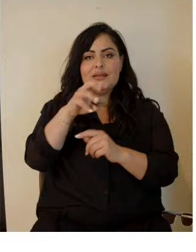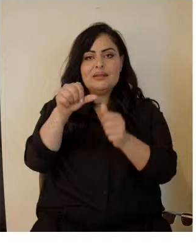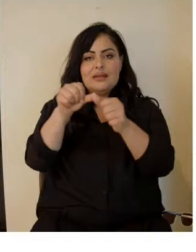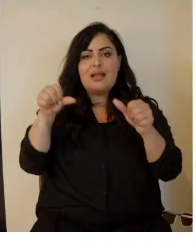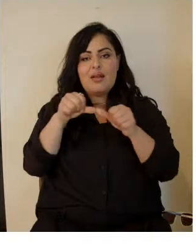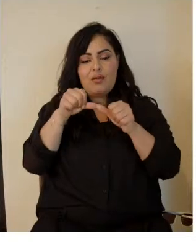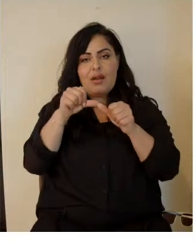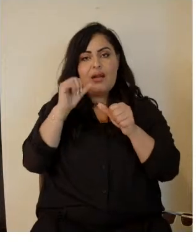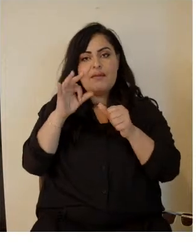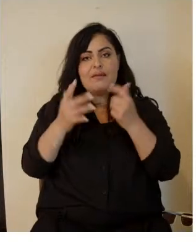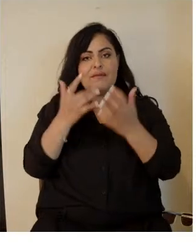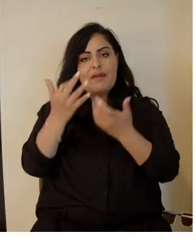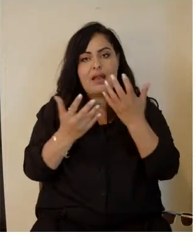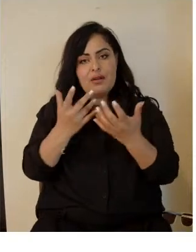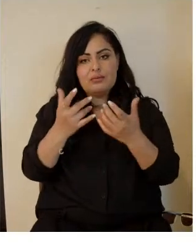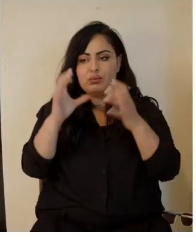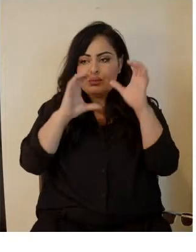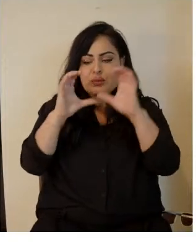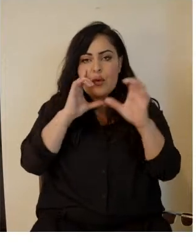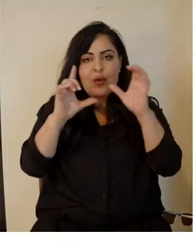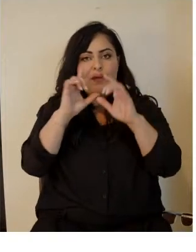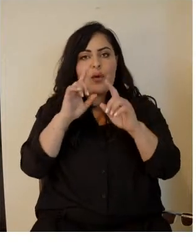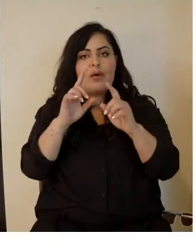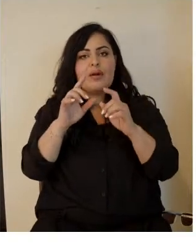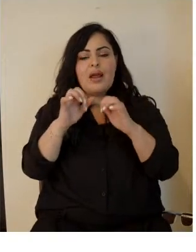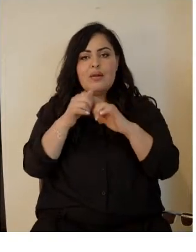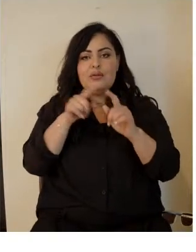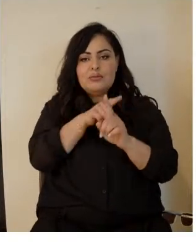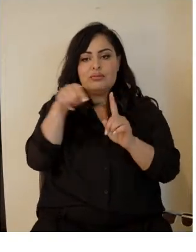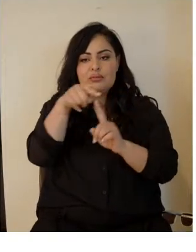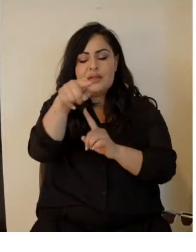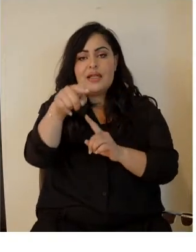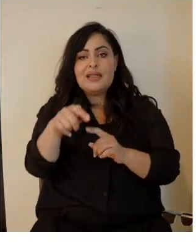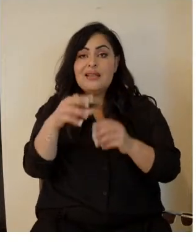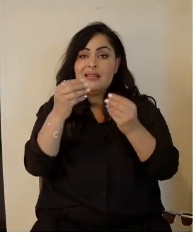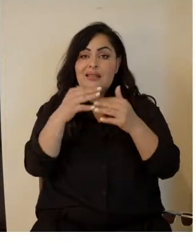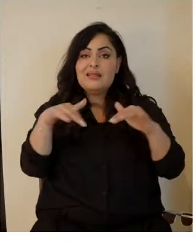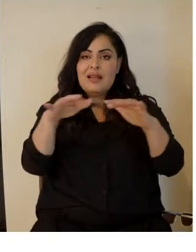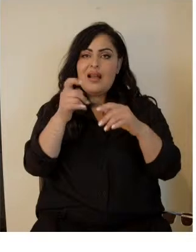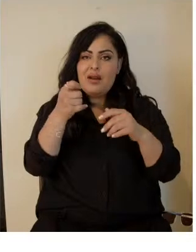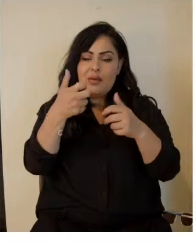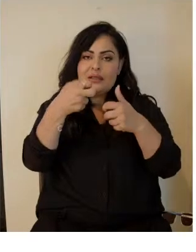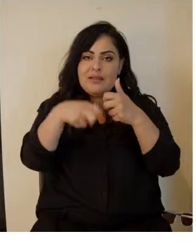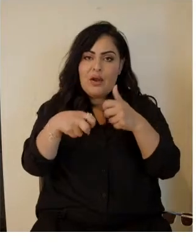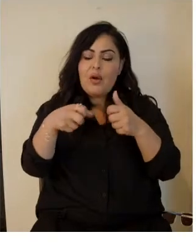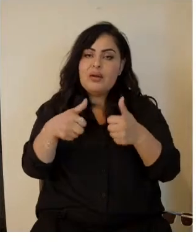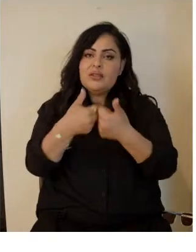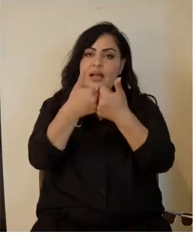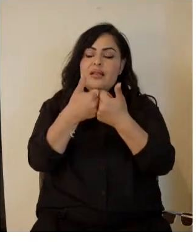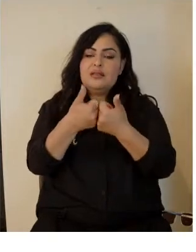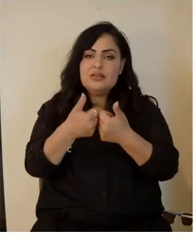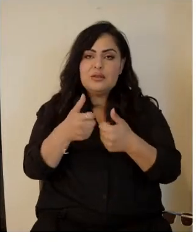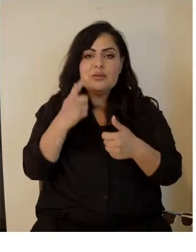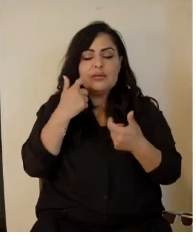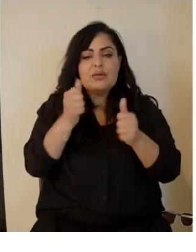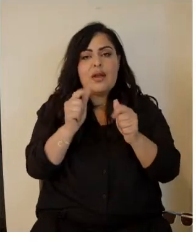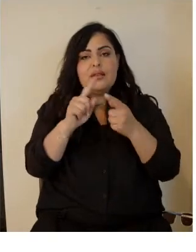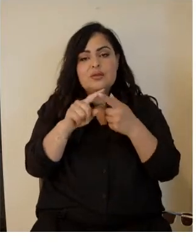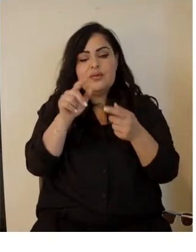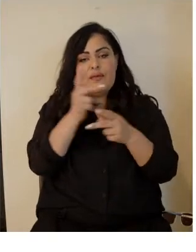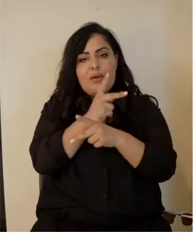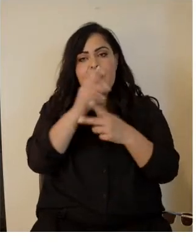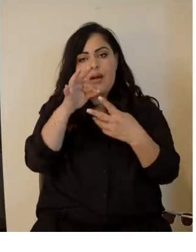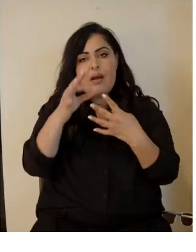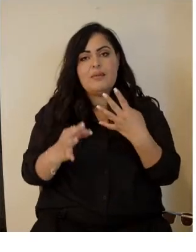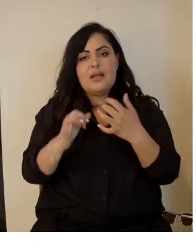fire and continuing to look for options to go direct. The terrain out here is pretty difficult and challenging, so they're trying to find options how